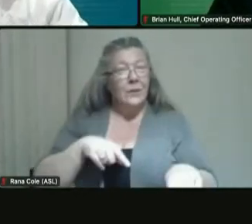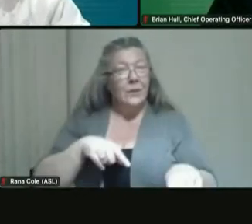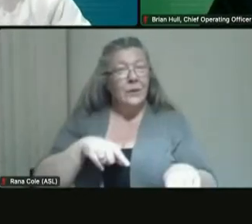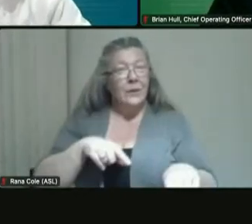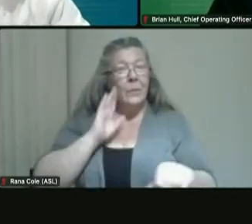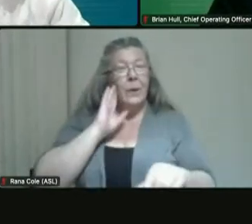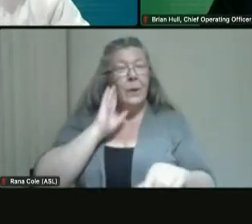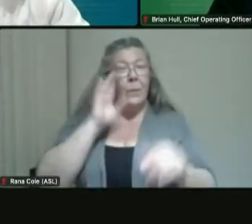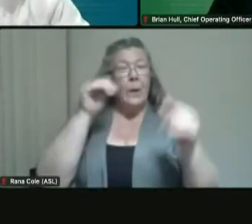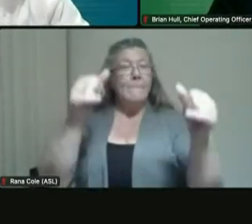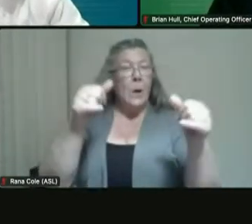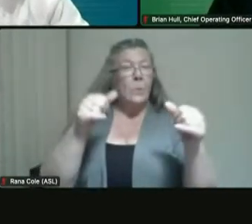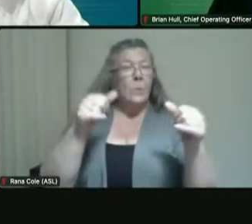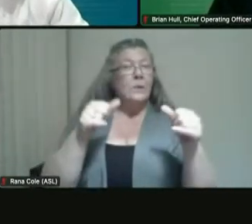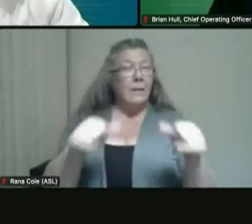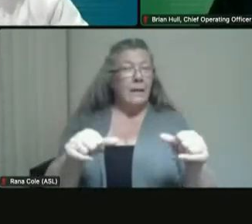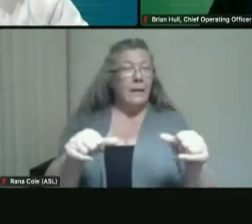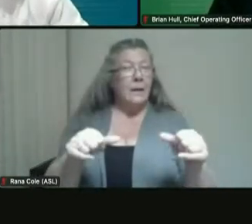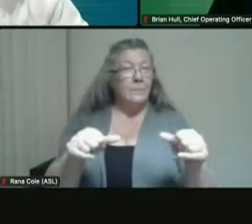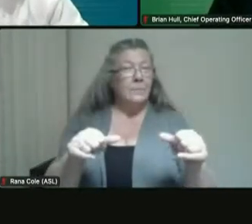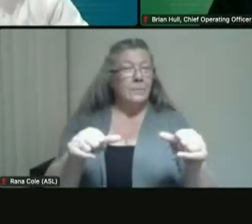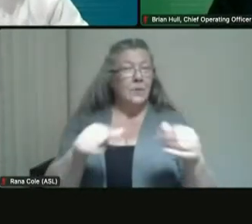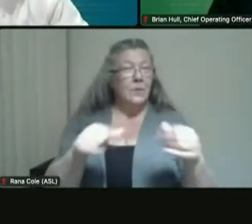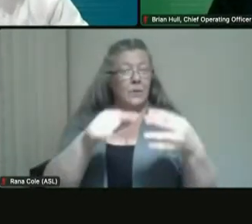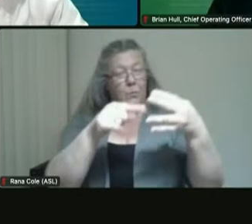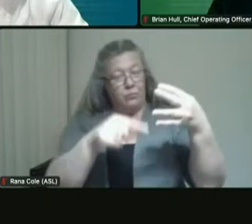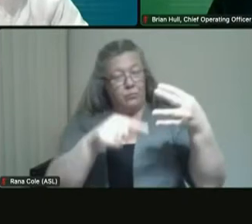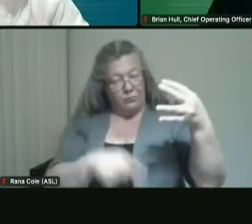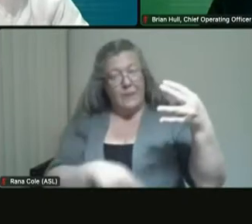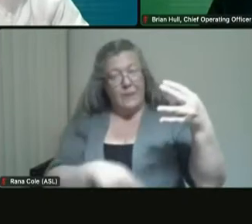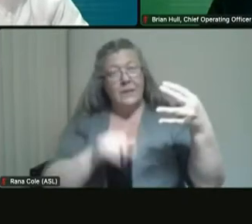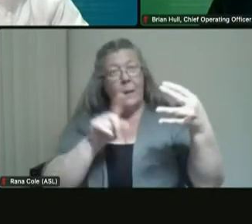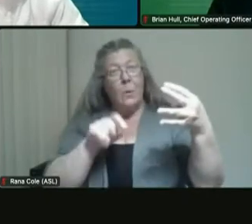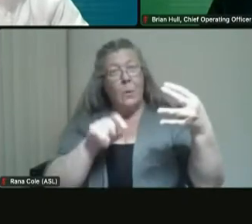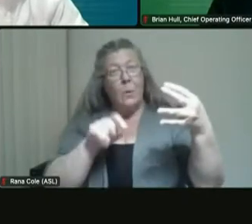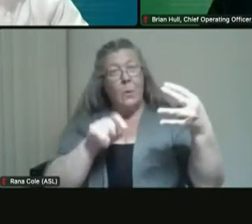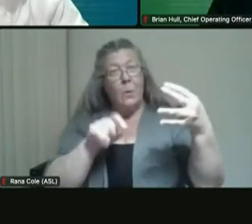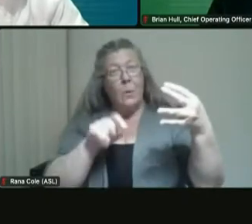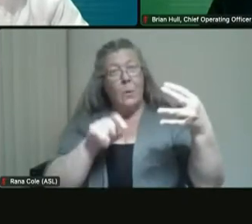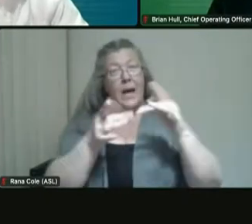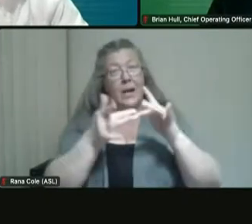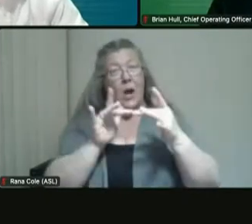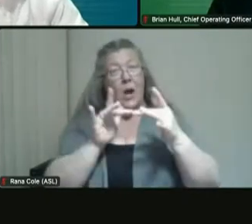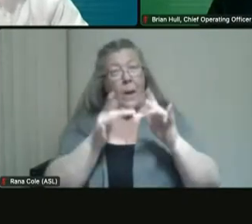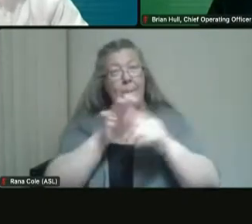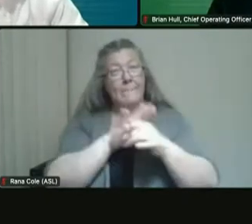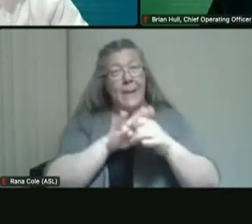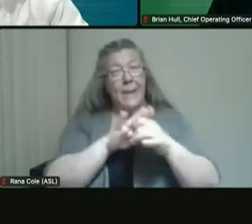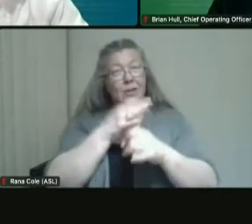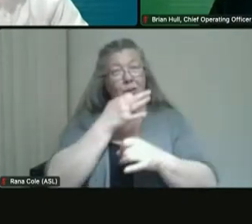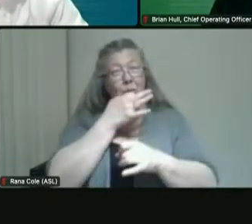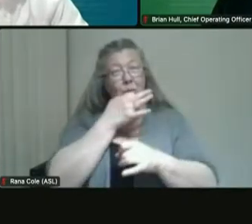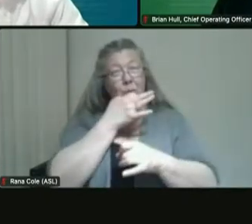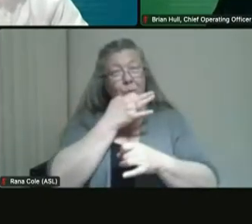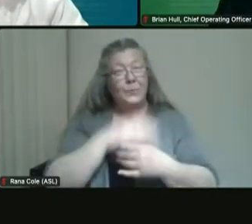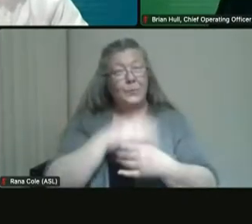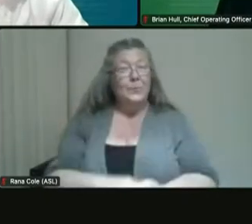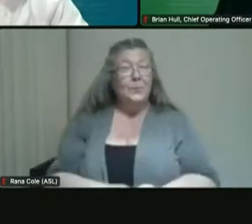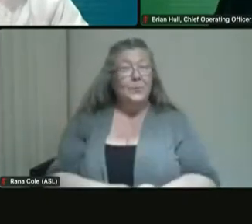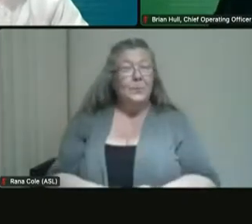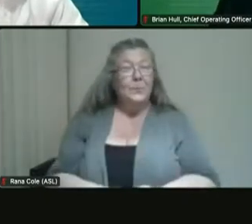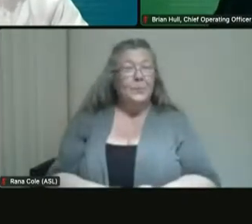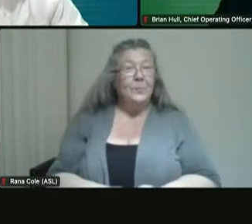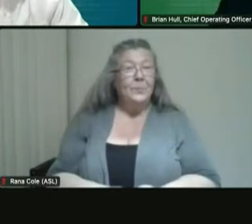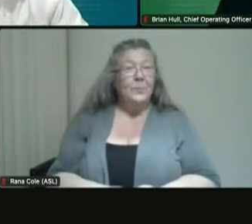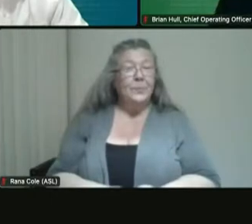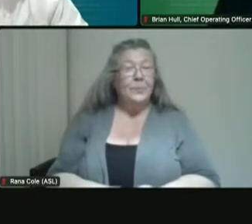answers to the remaining questions on our budget webpage in the near future. Thank you, Mr. Clousing. And there is